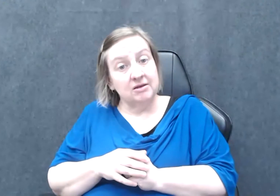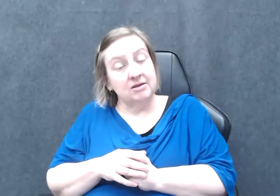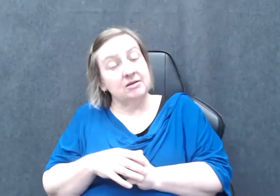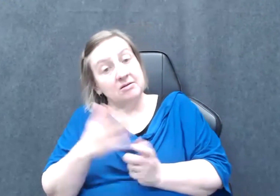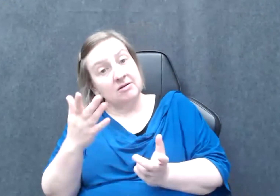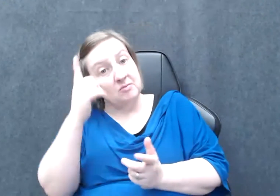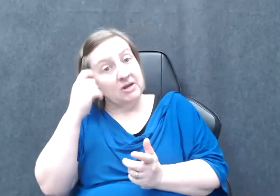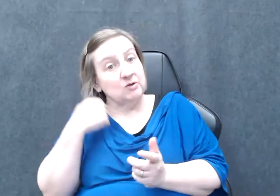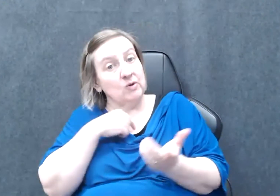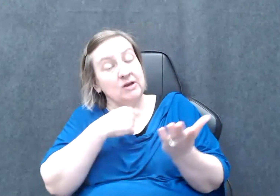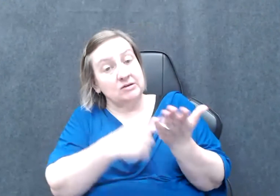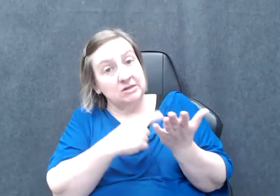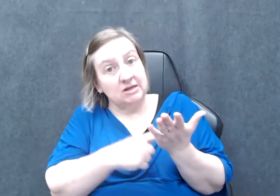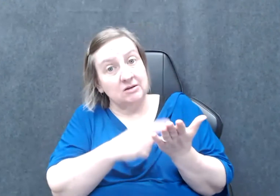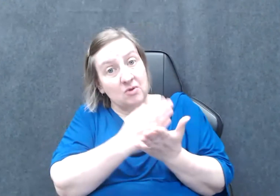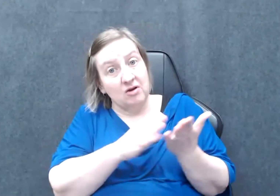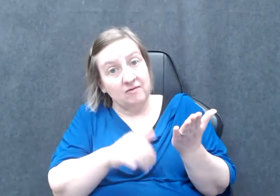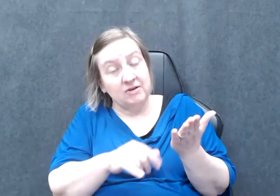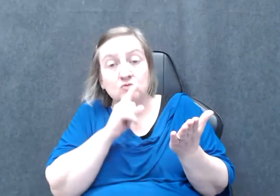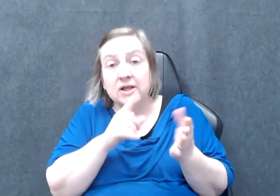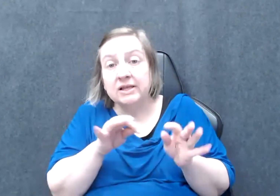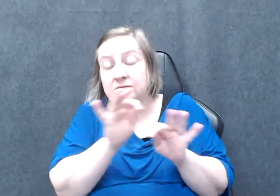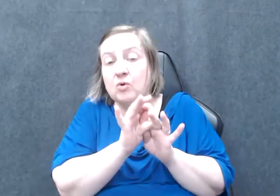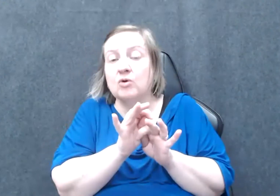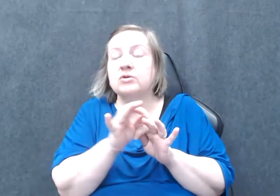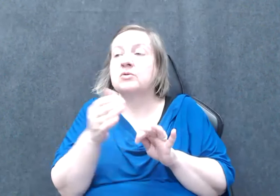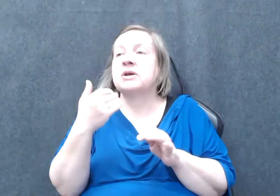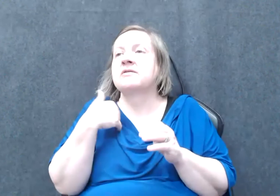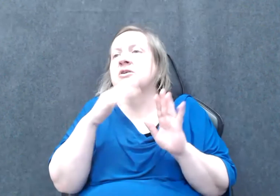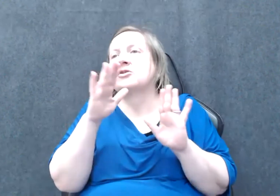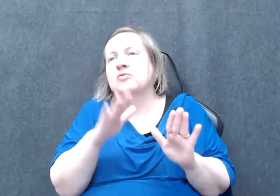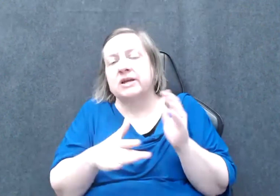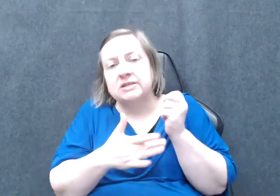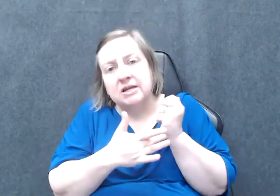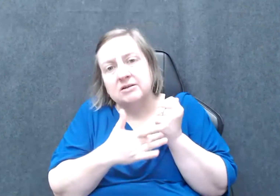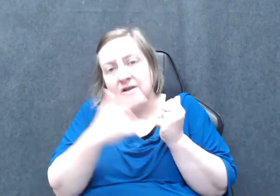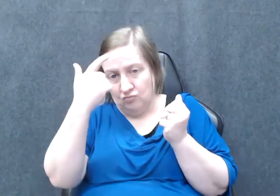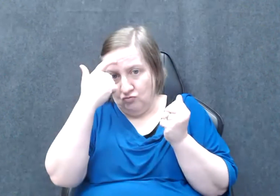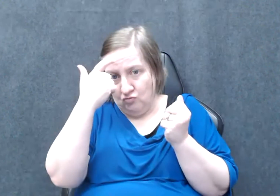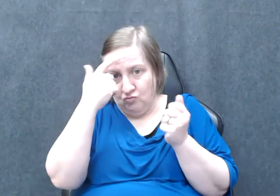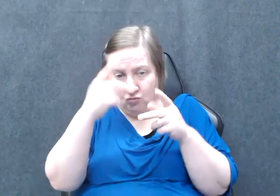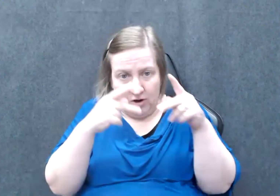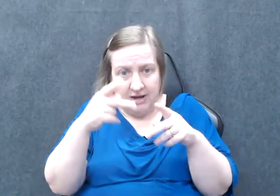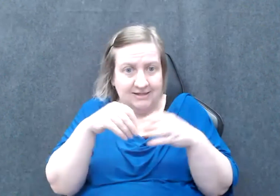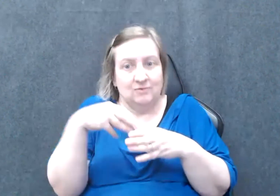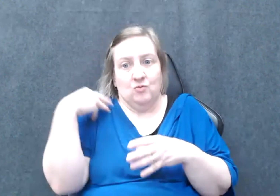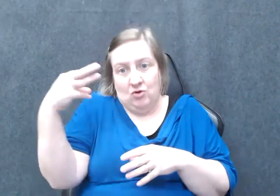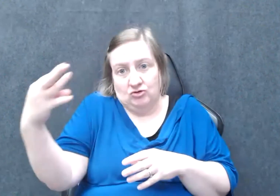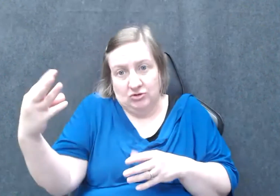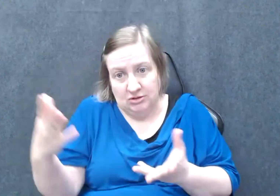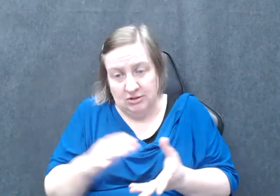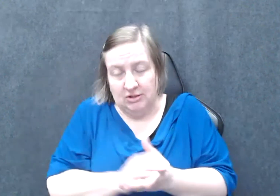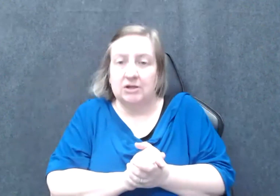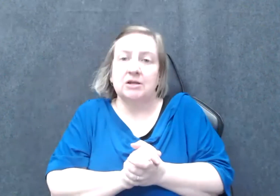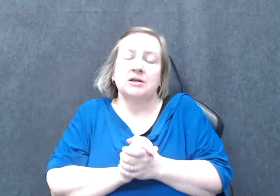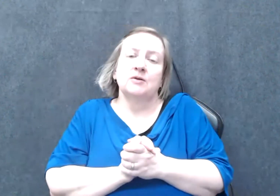having the discussion part of this, you know, to me it's really important that we have such great technology brains in Washington. To